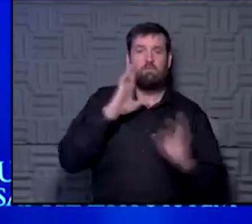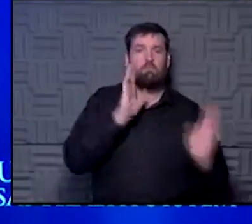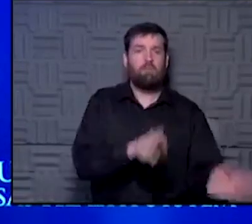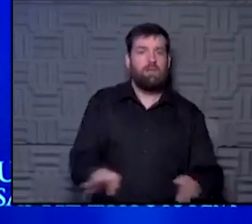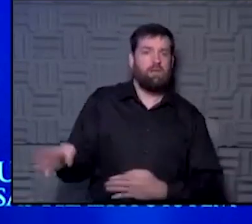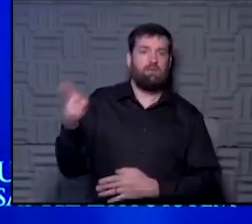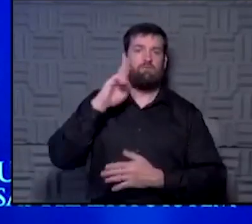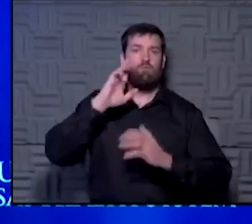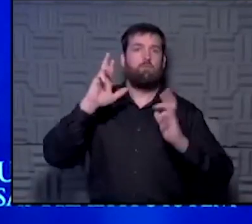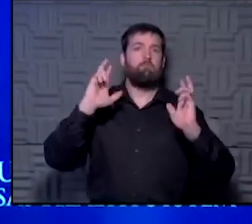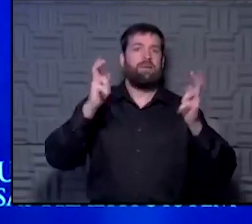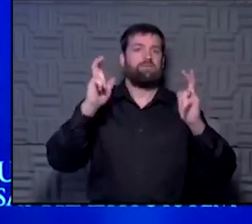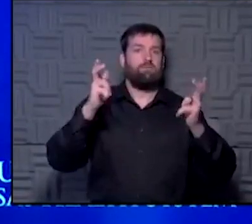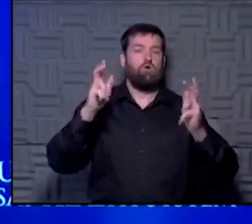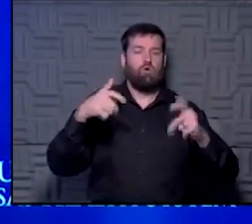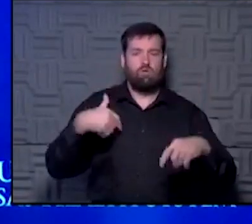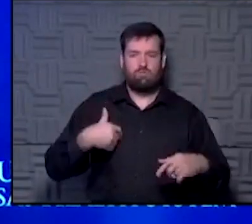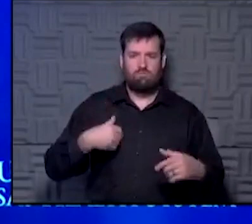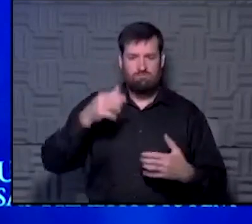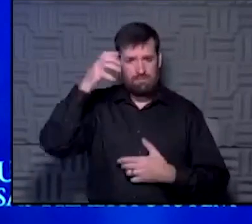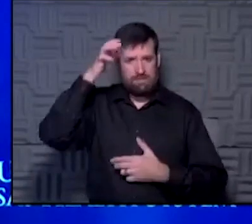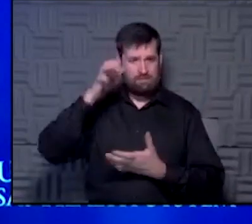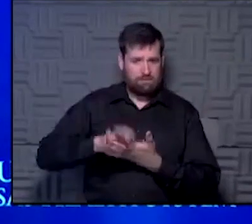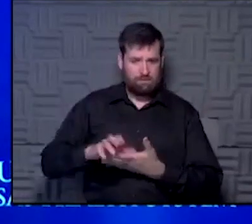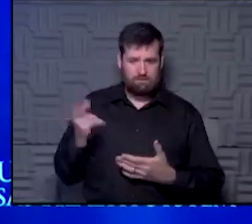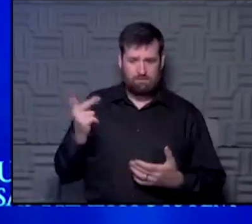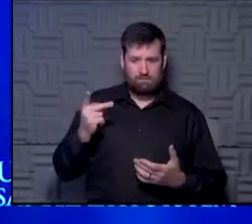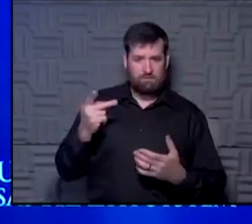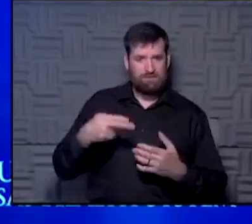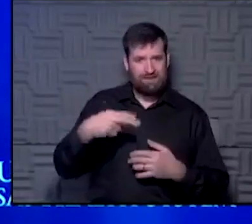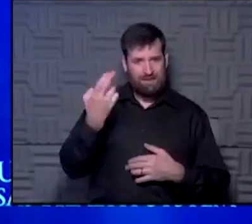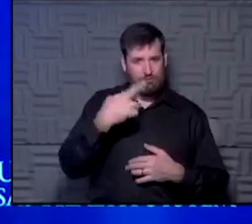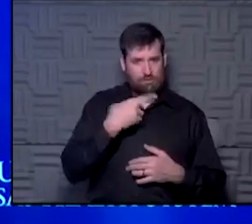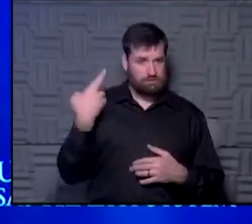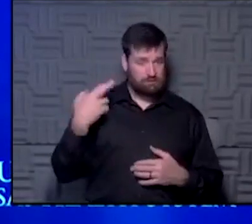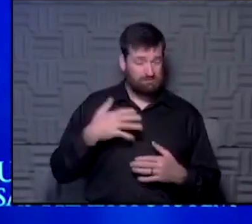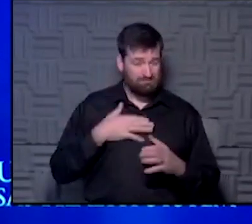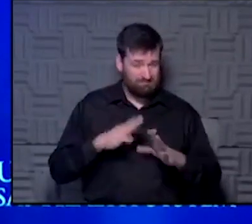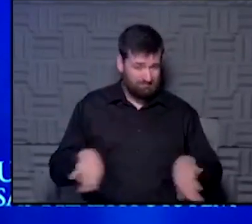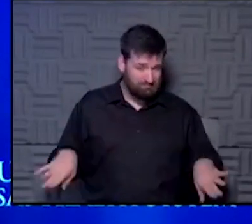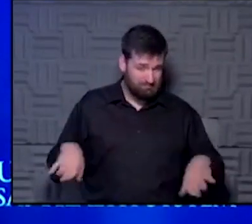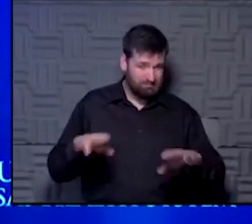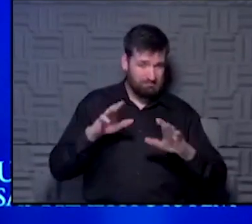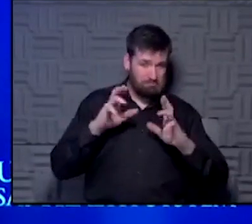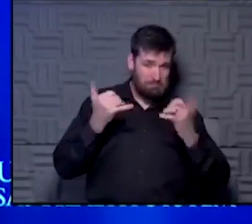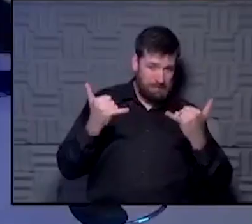basketball season. My husband and I are both high risk. Is it safe for my child to play?